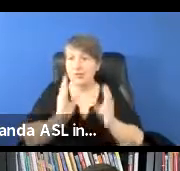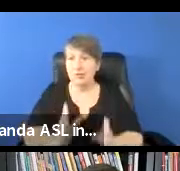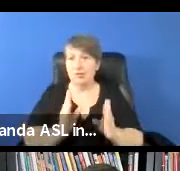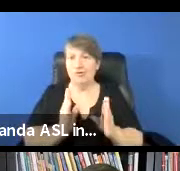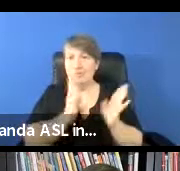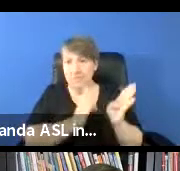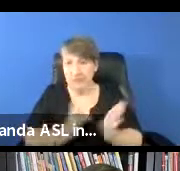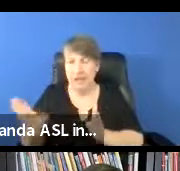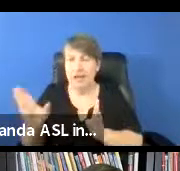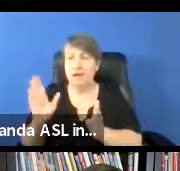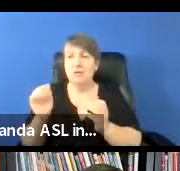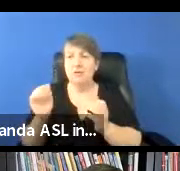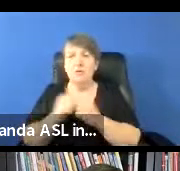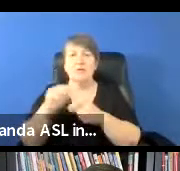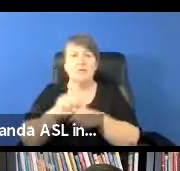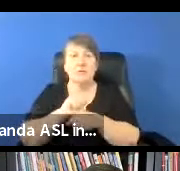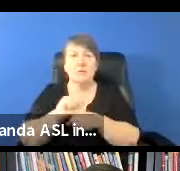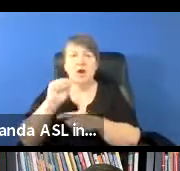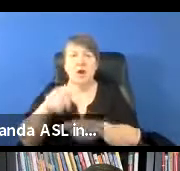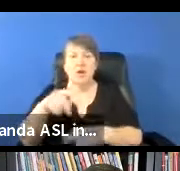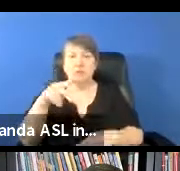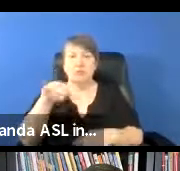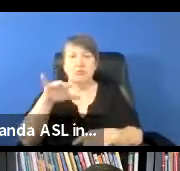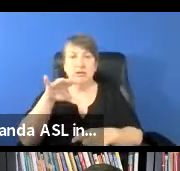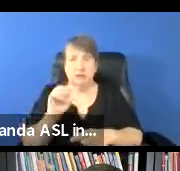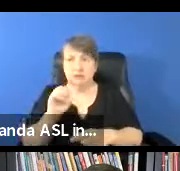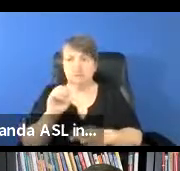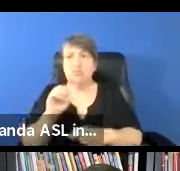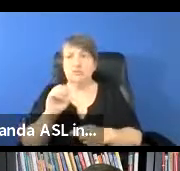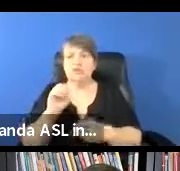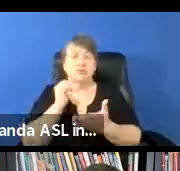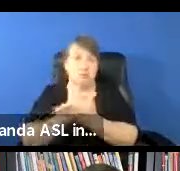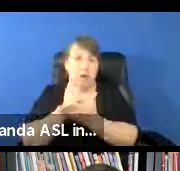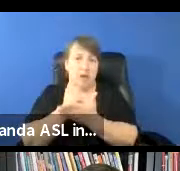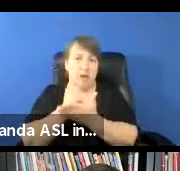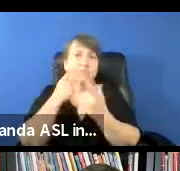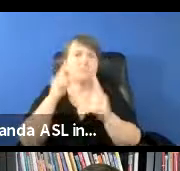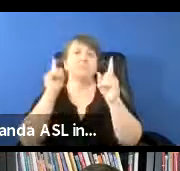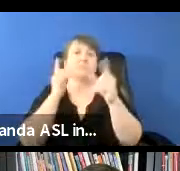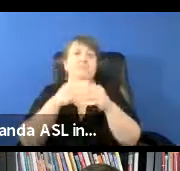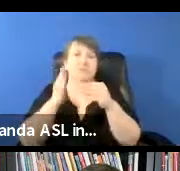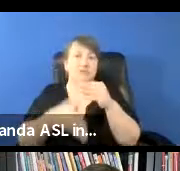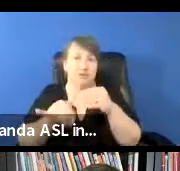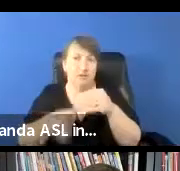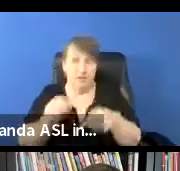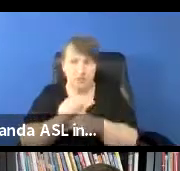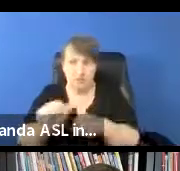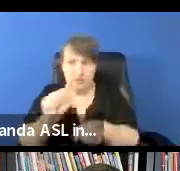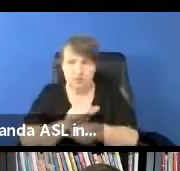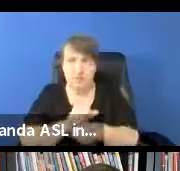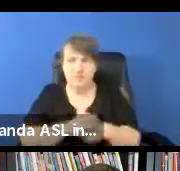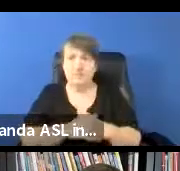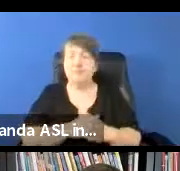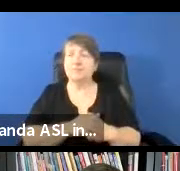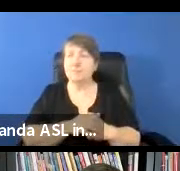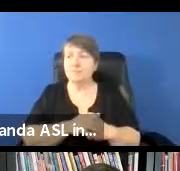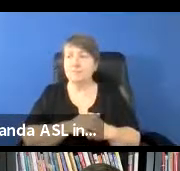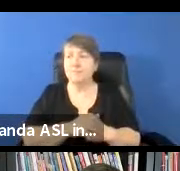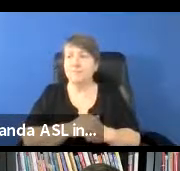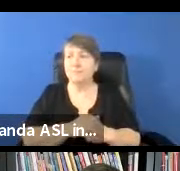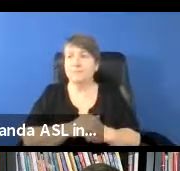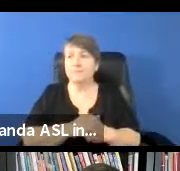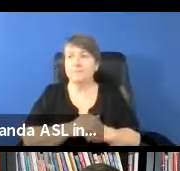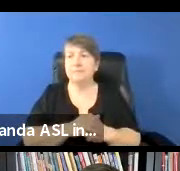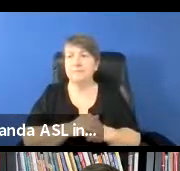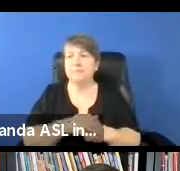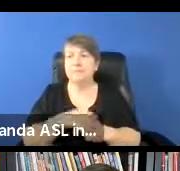have apprenticeships to help accomplish the work. So this is, because